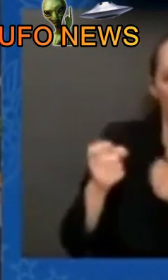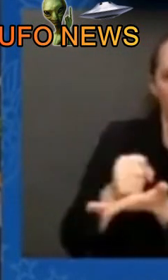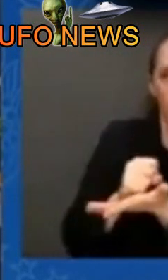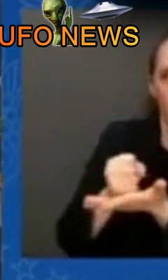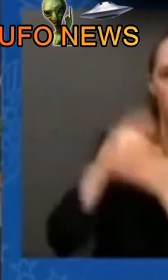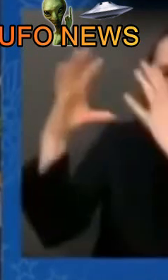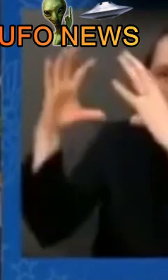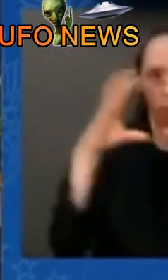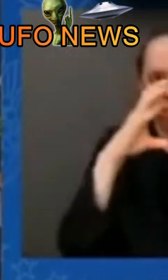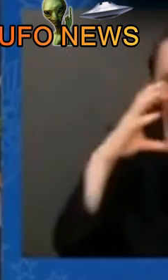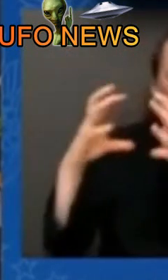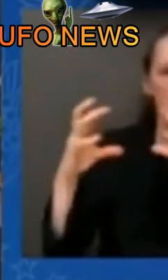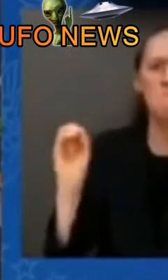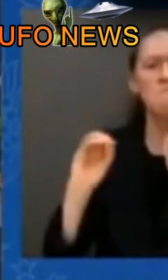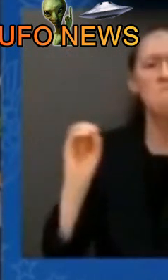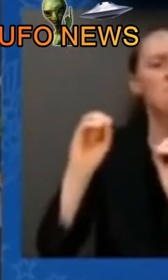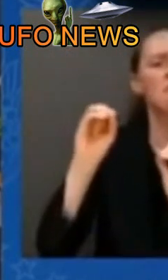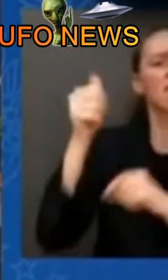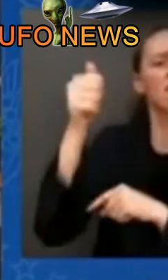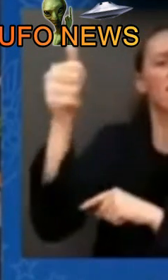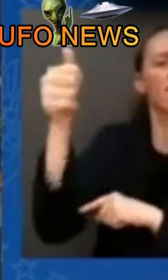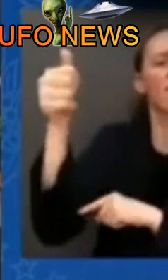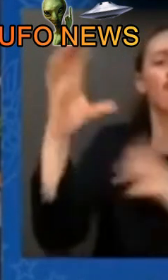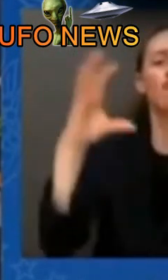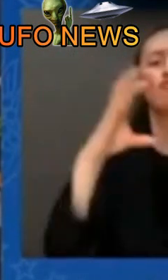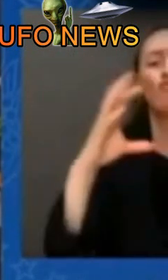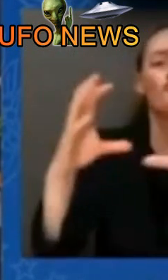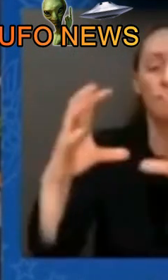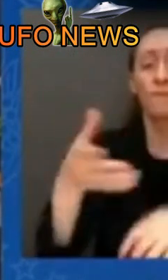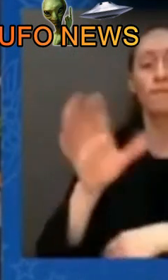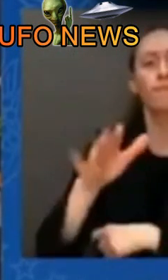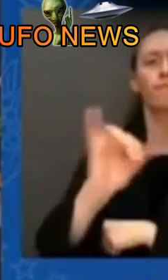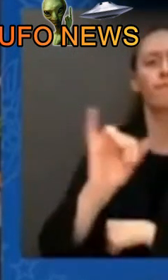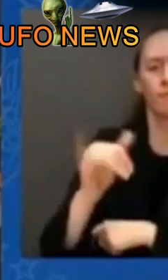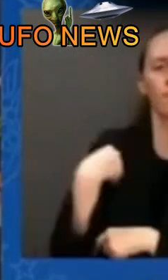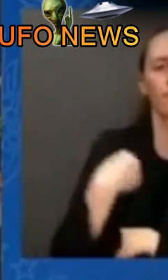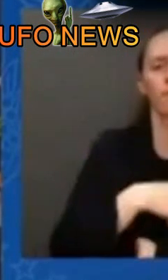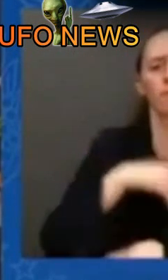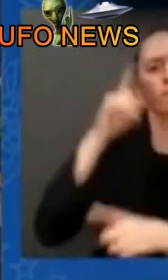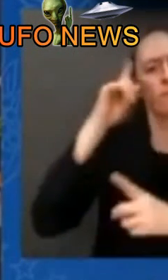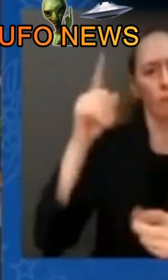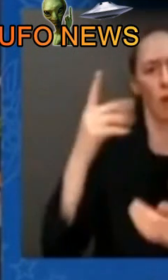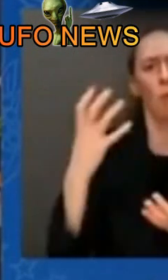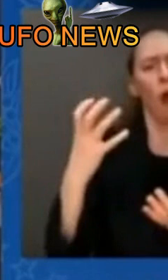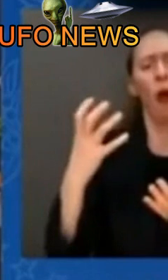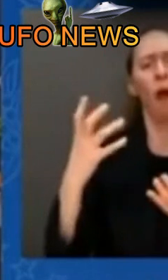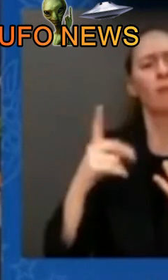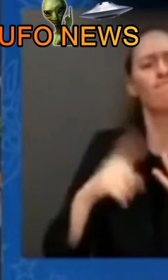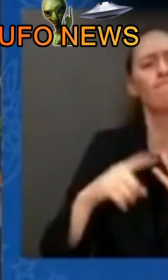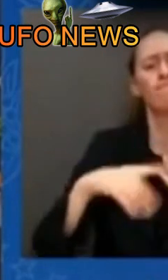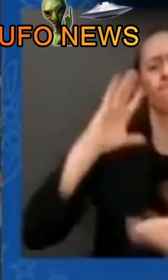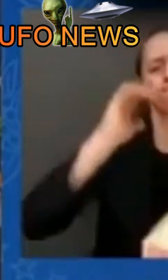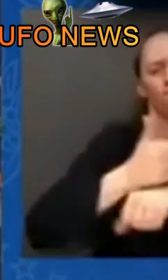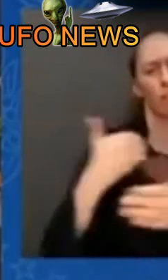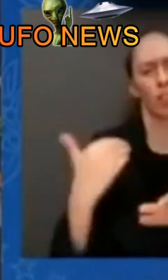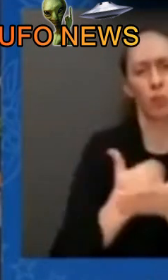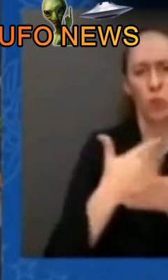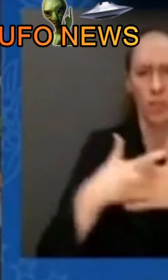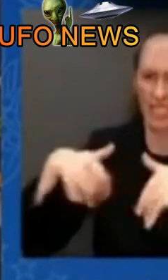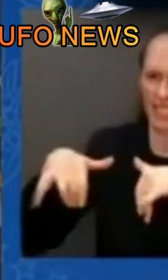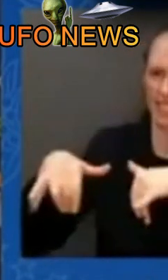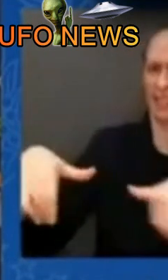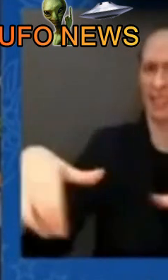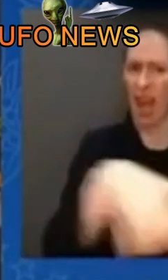common global norms in this largely unregulated space. These steps will lead to safer and more secure skies for our